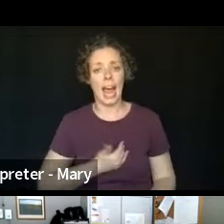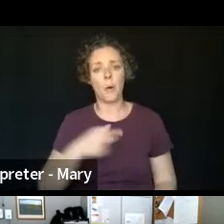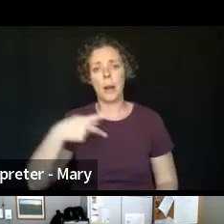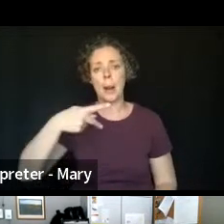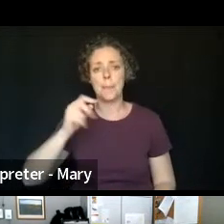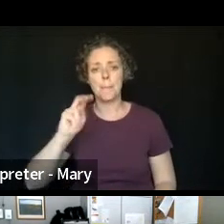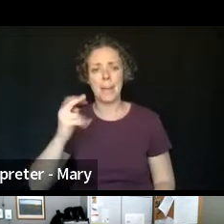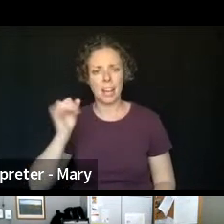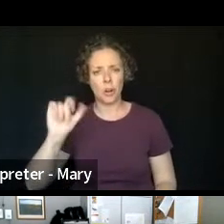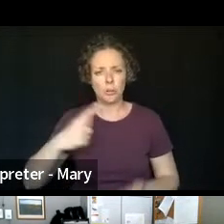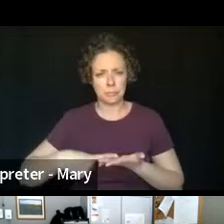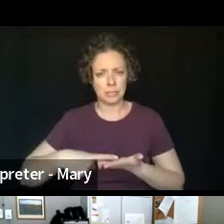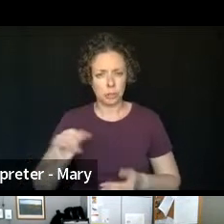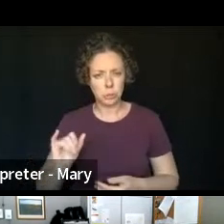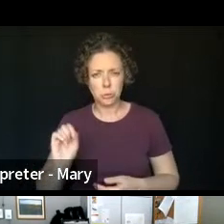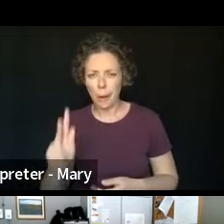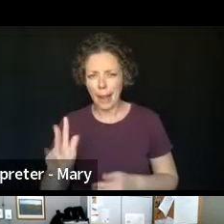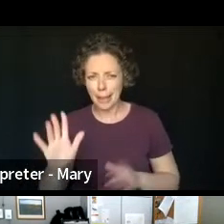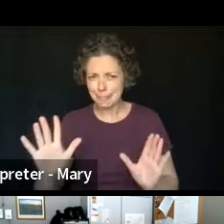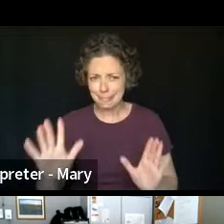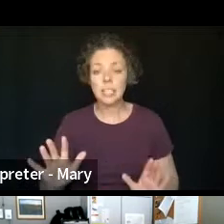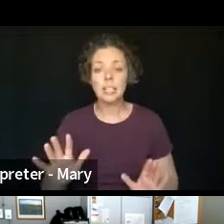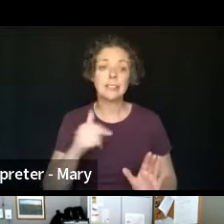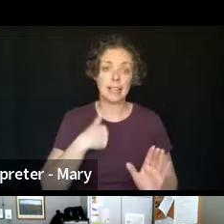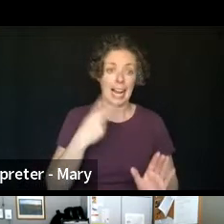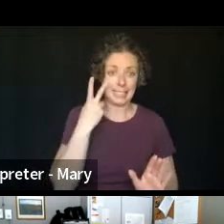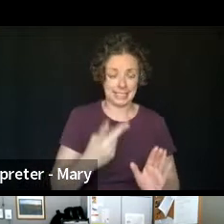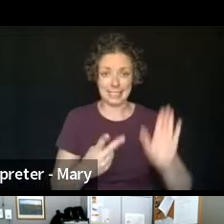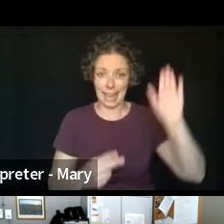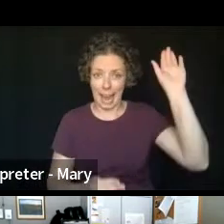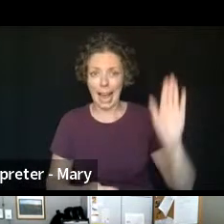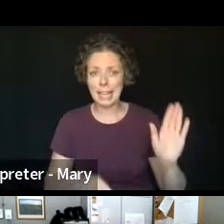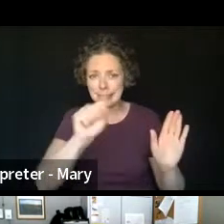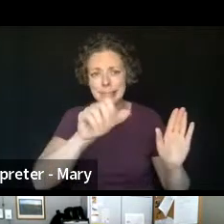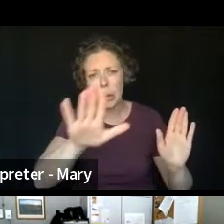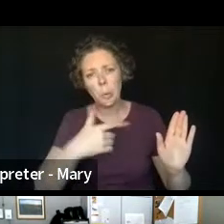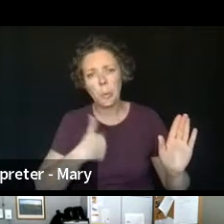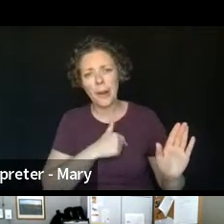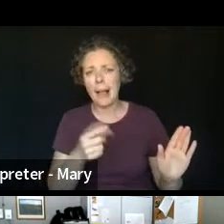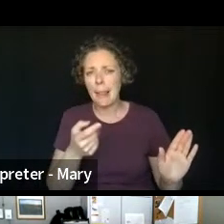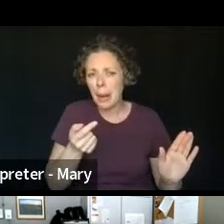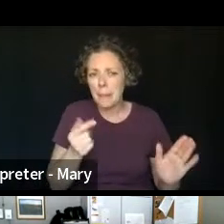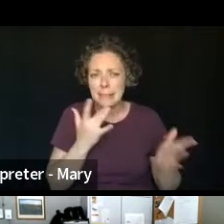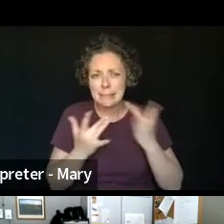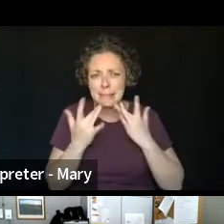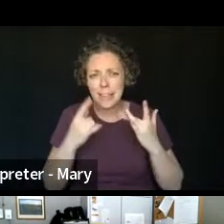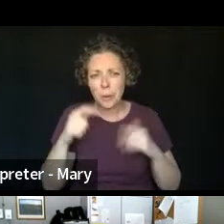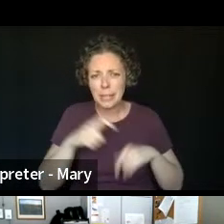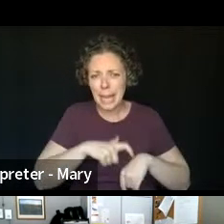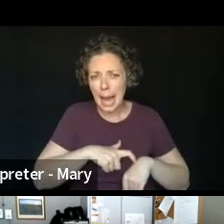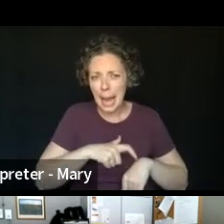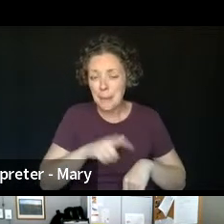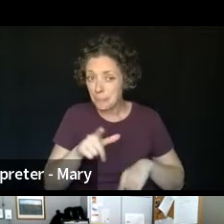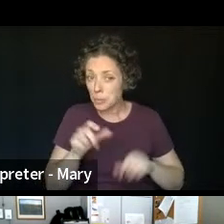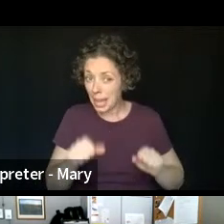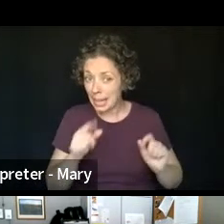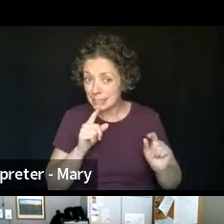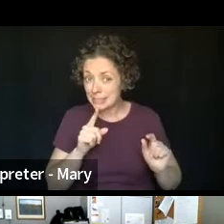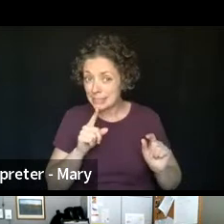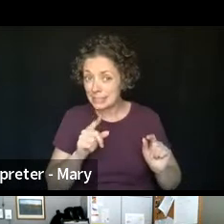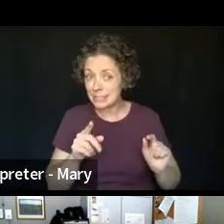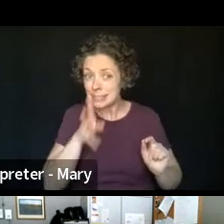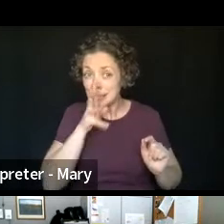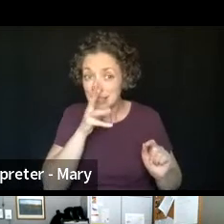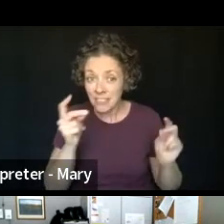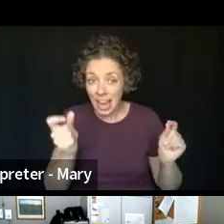Sure, sounds great. John, I see your hand. We're a little tight on time, but do you want to go quickly? There's a